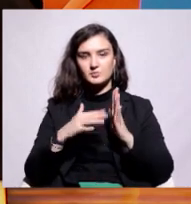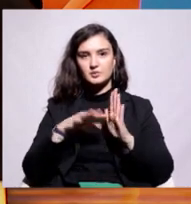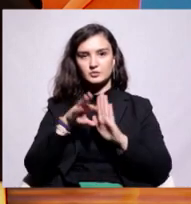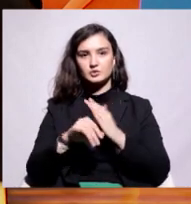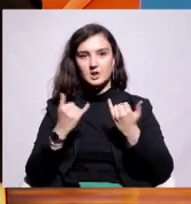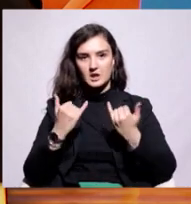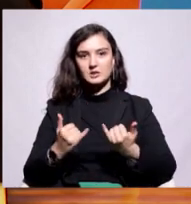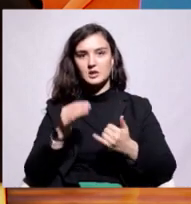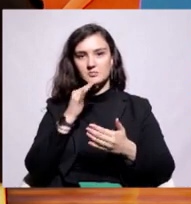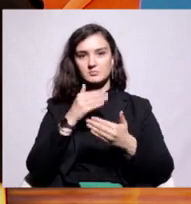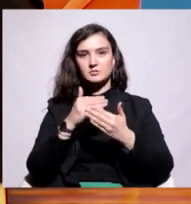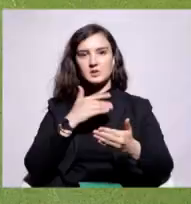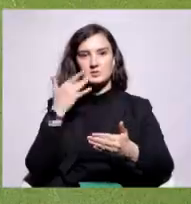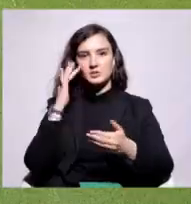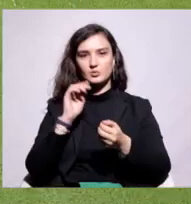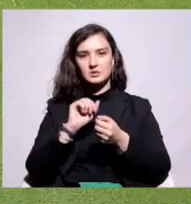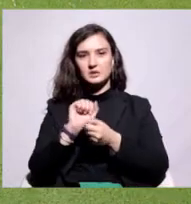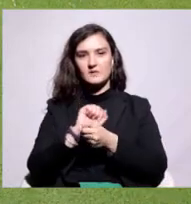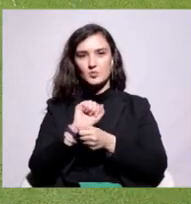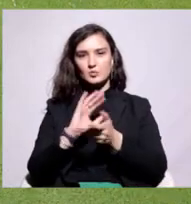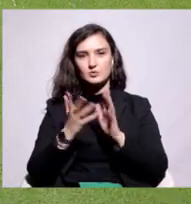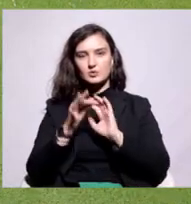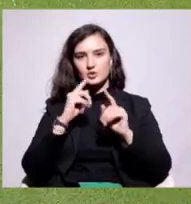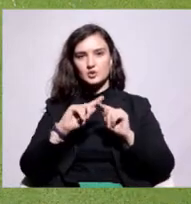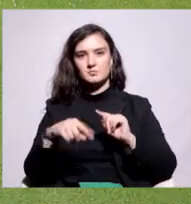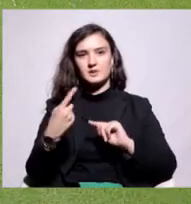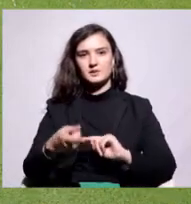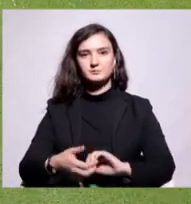now, before the American Revolution and then after?